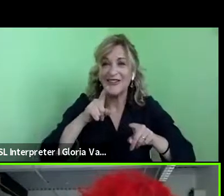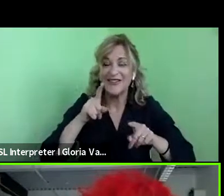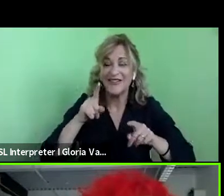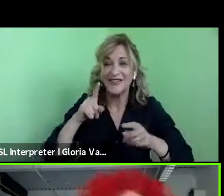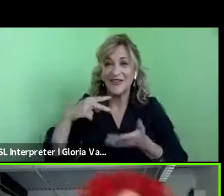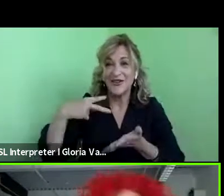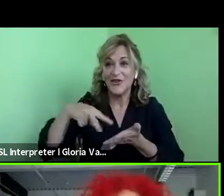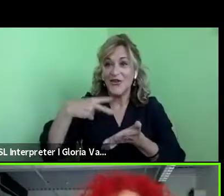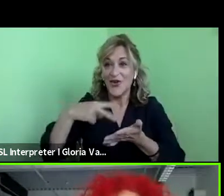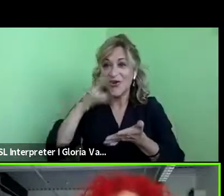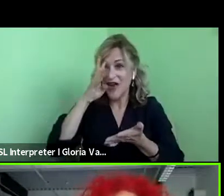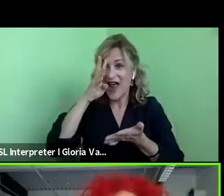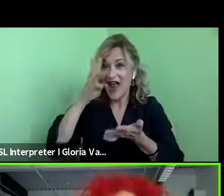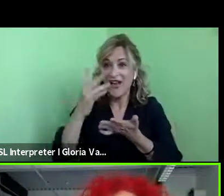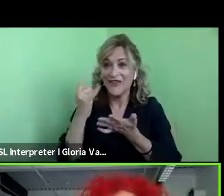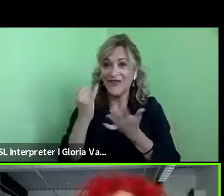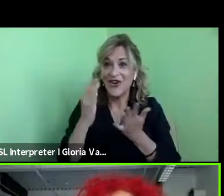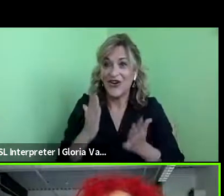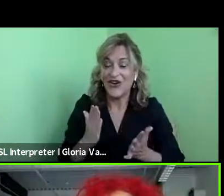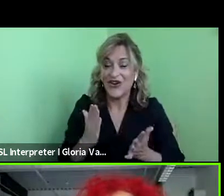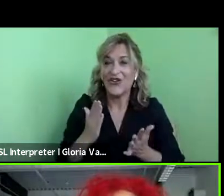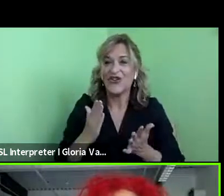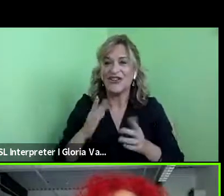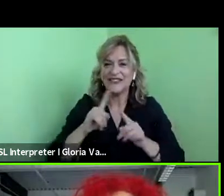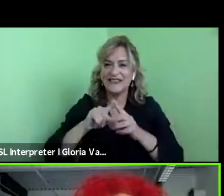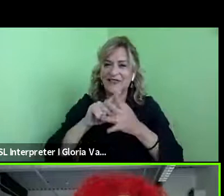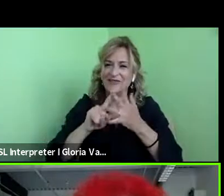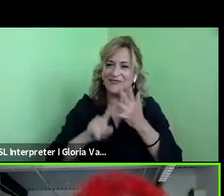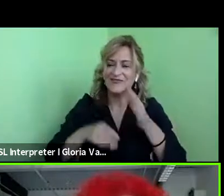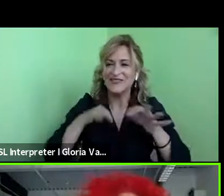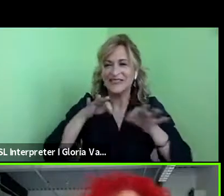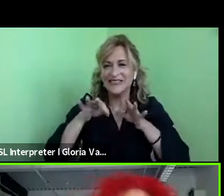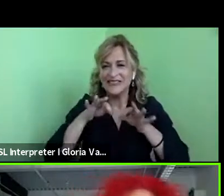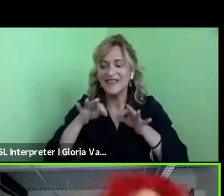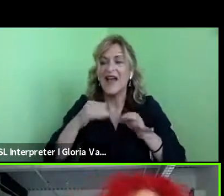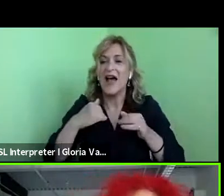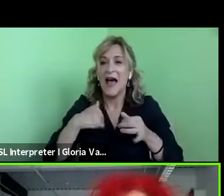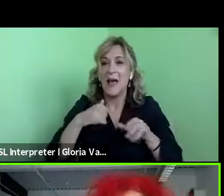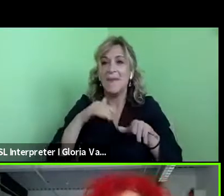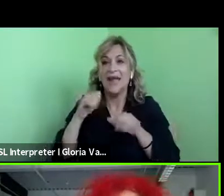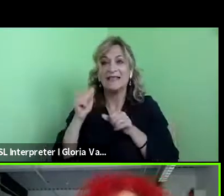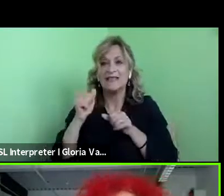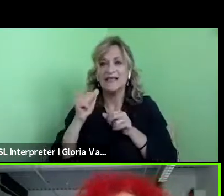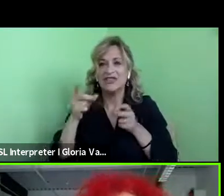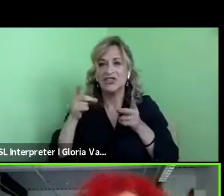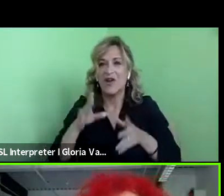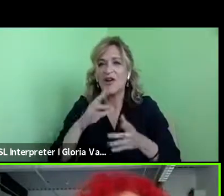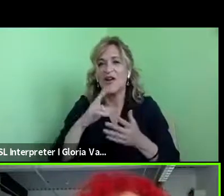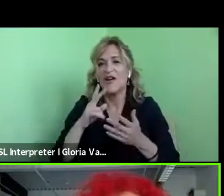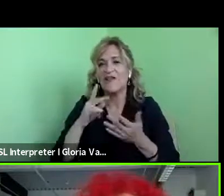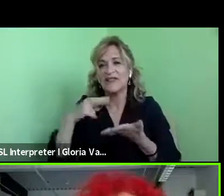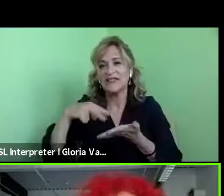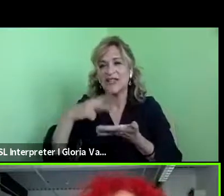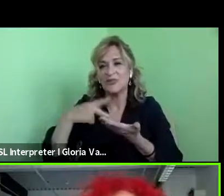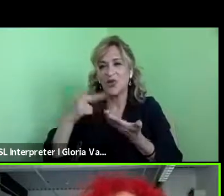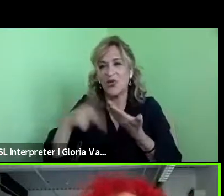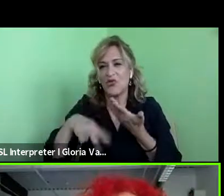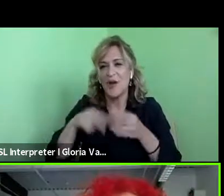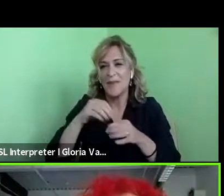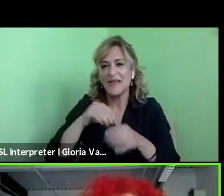other definitions. I am the exiting director of a dance program at CSU